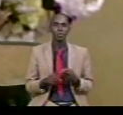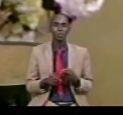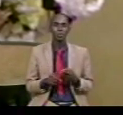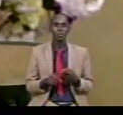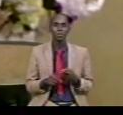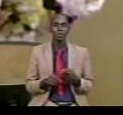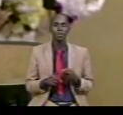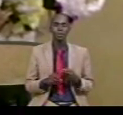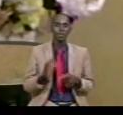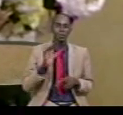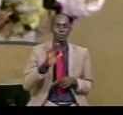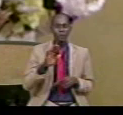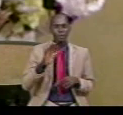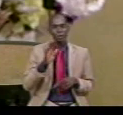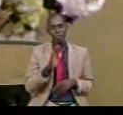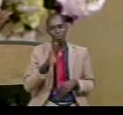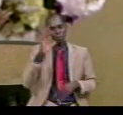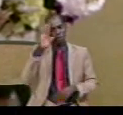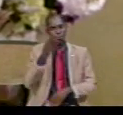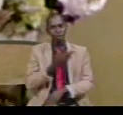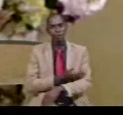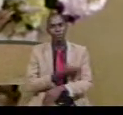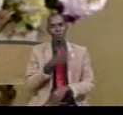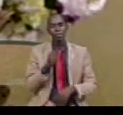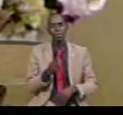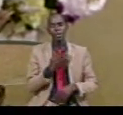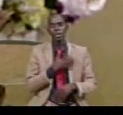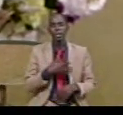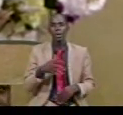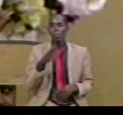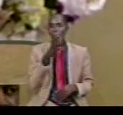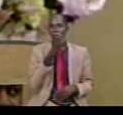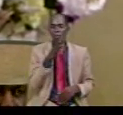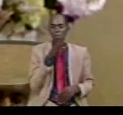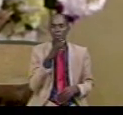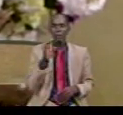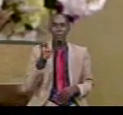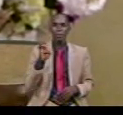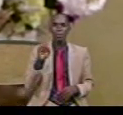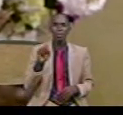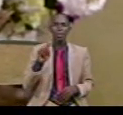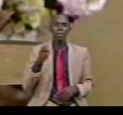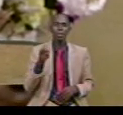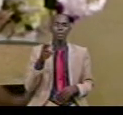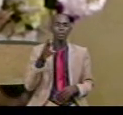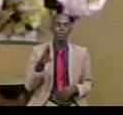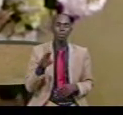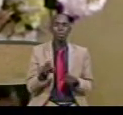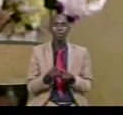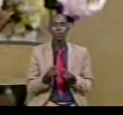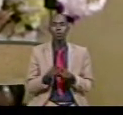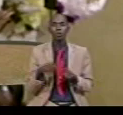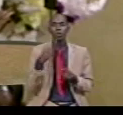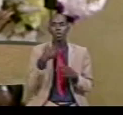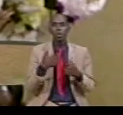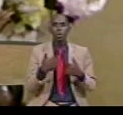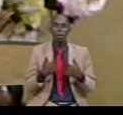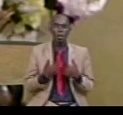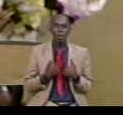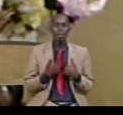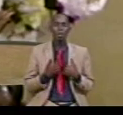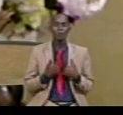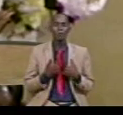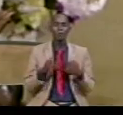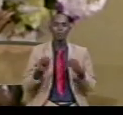biological sons and Mama Esther too, who have had to